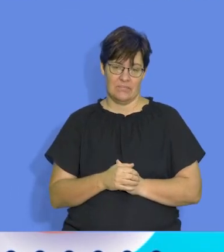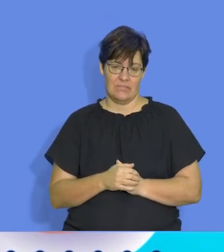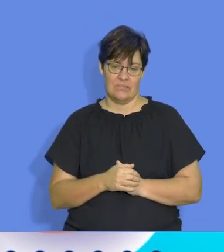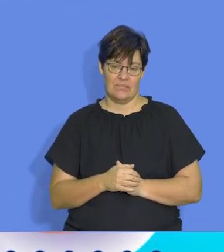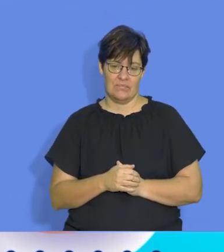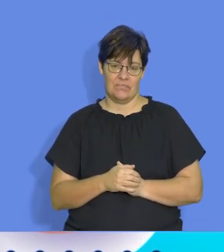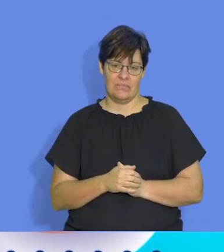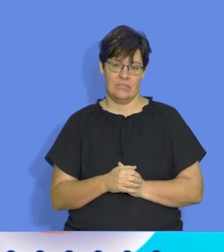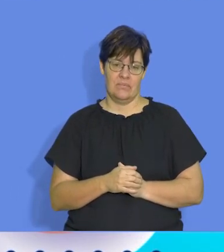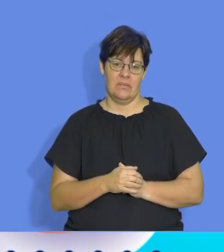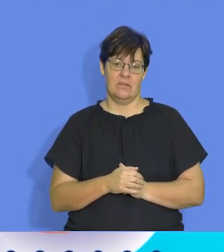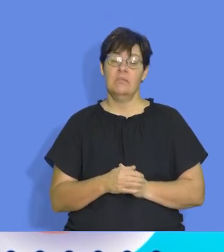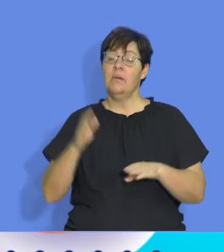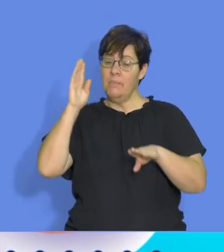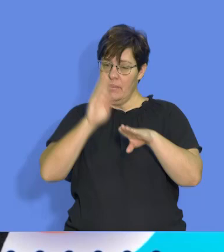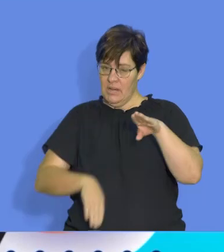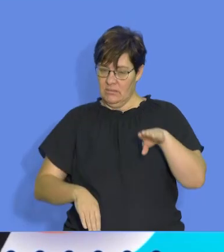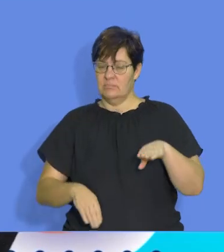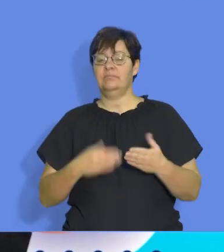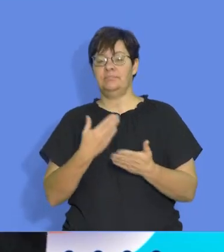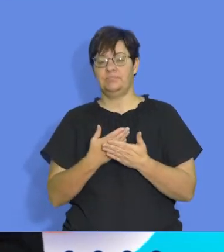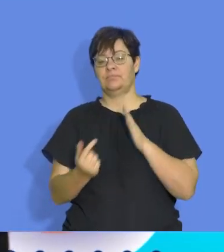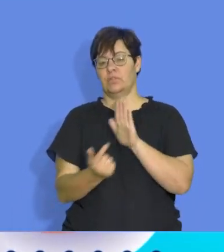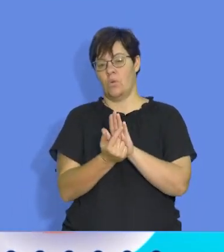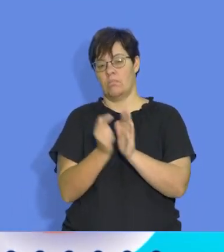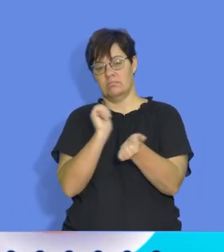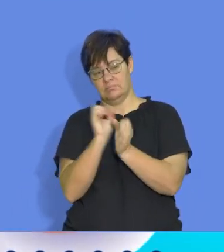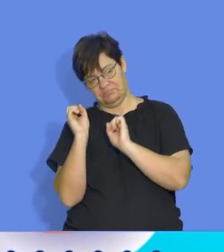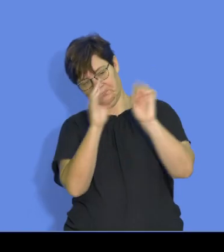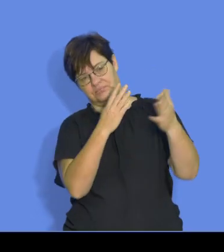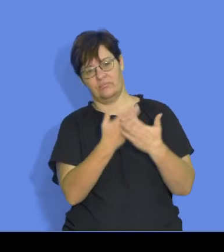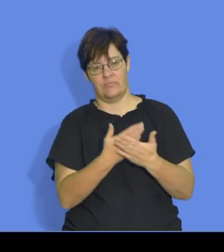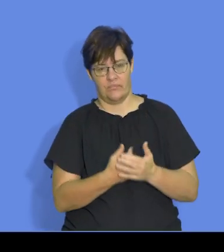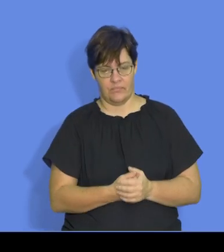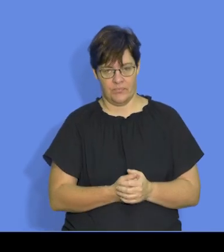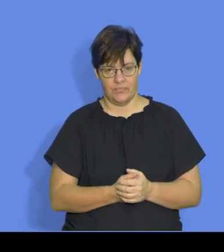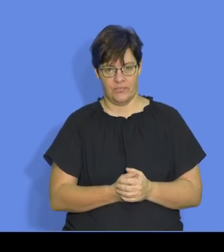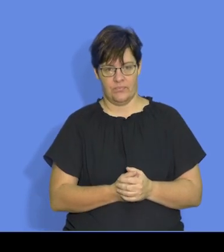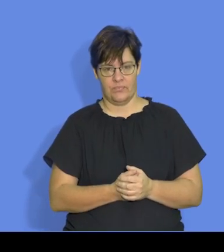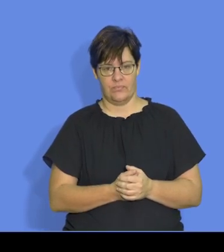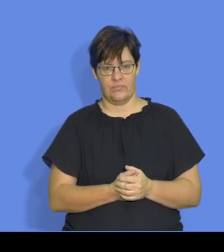like I said, punishable in terms of the laws of our country.